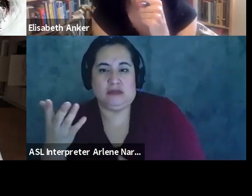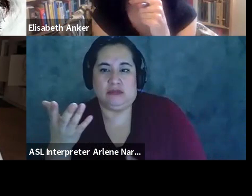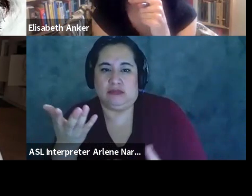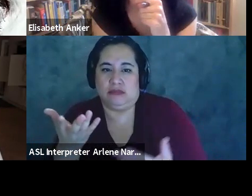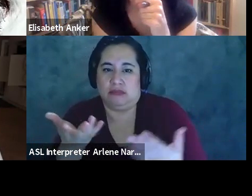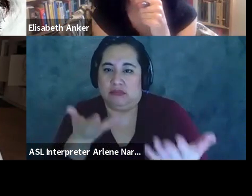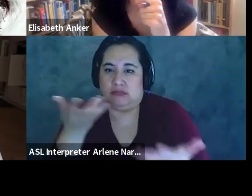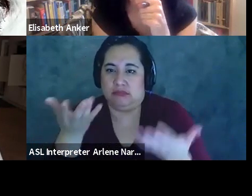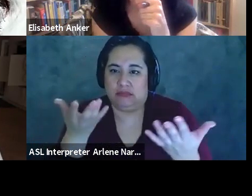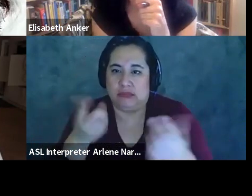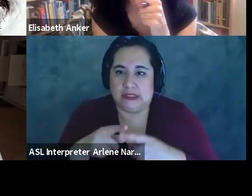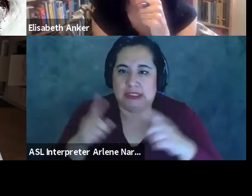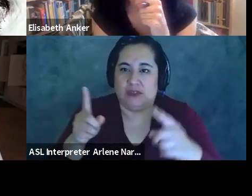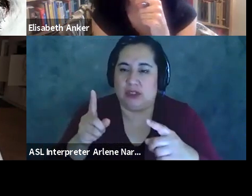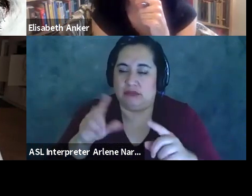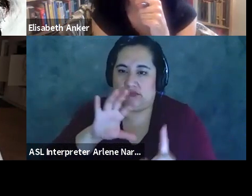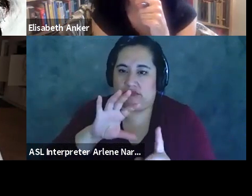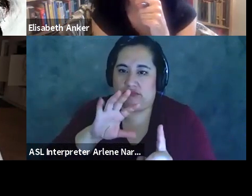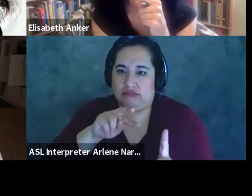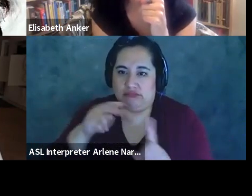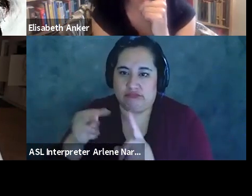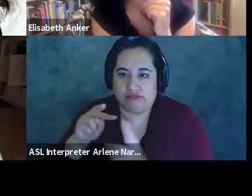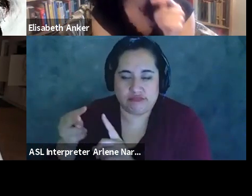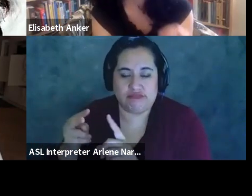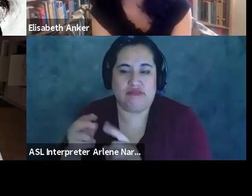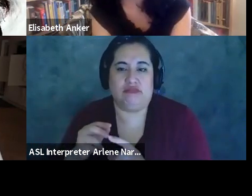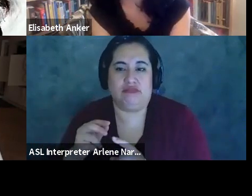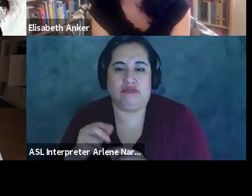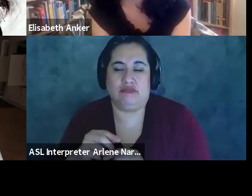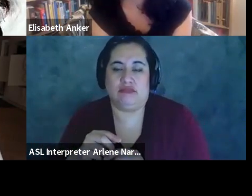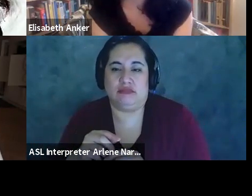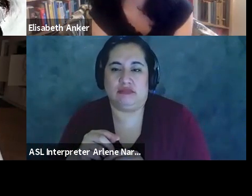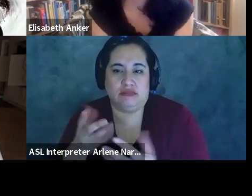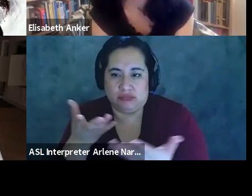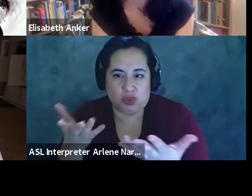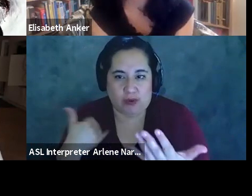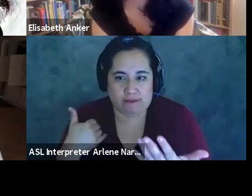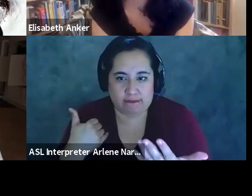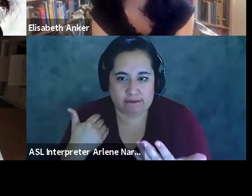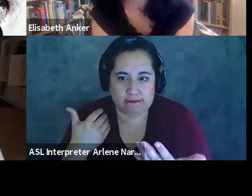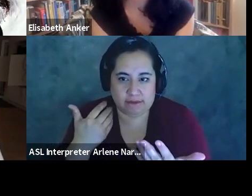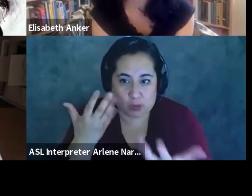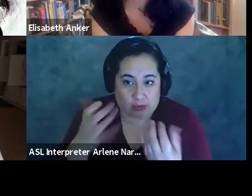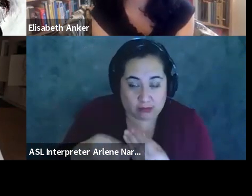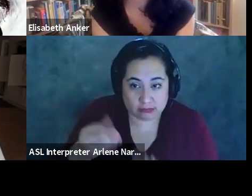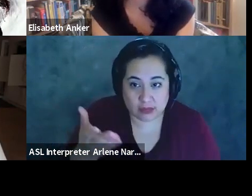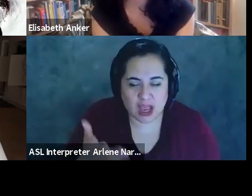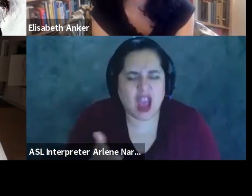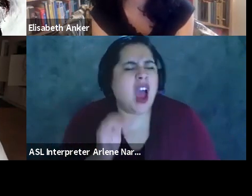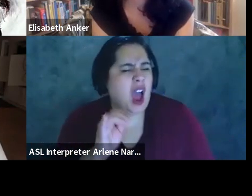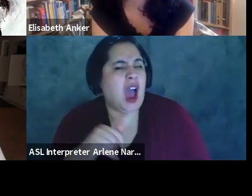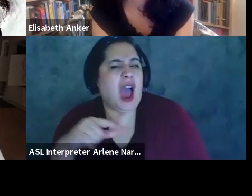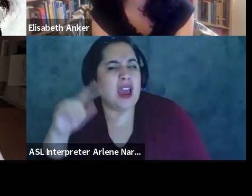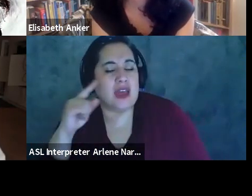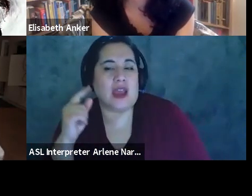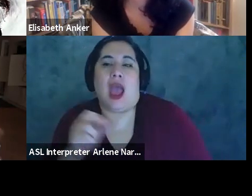in different contextual framings? Do you have anything to? Yes, no, I think it.